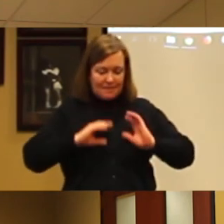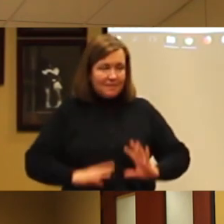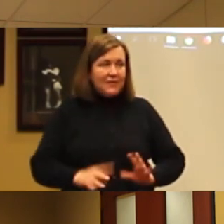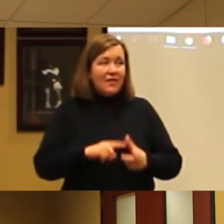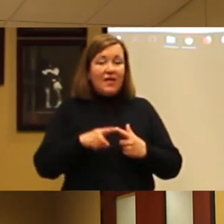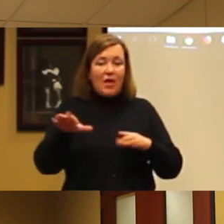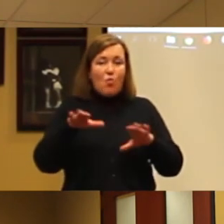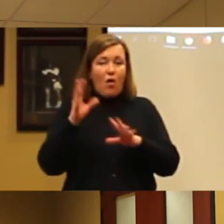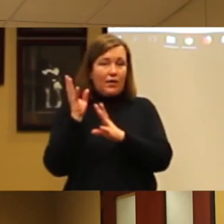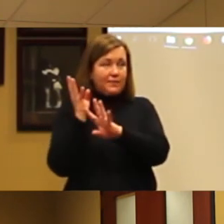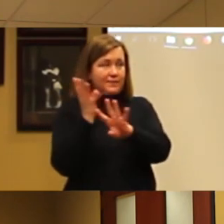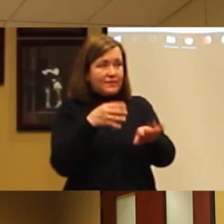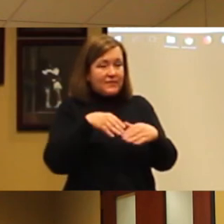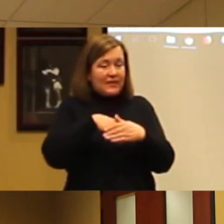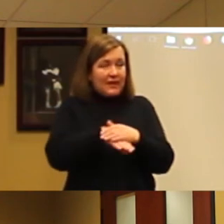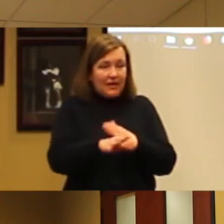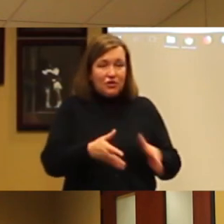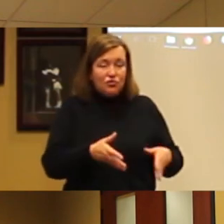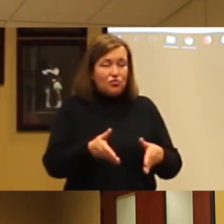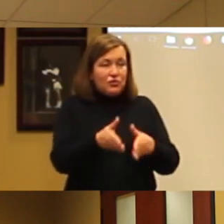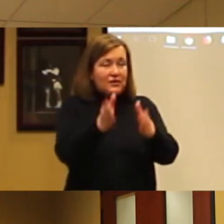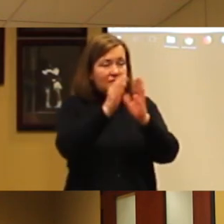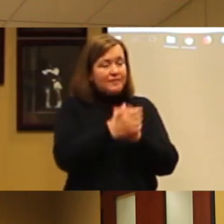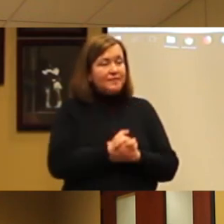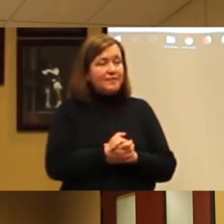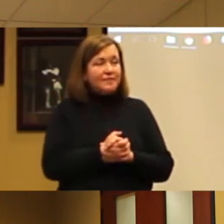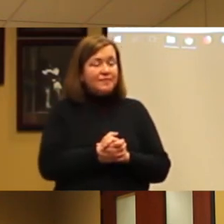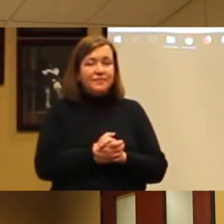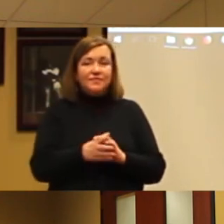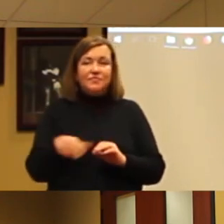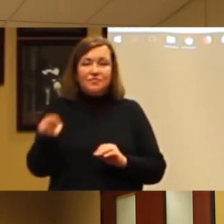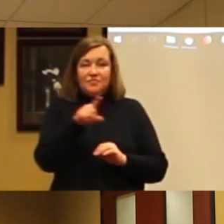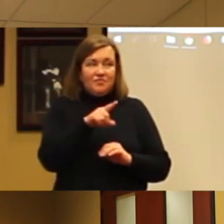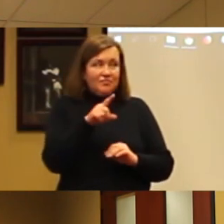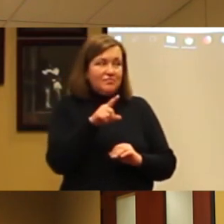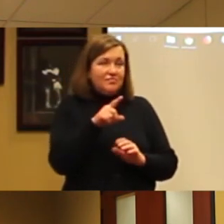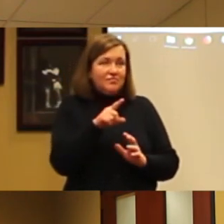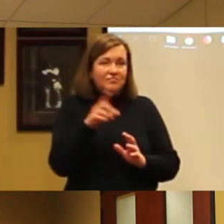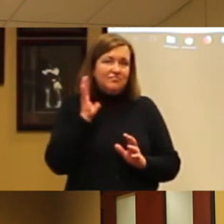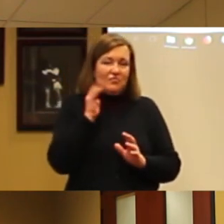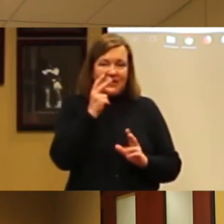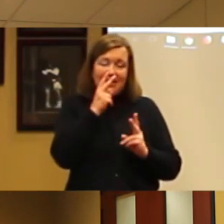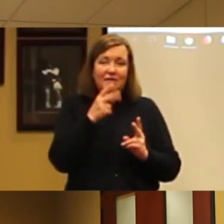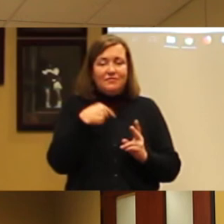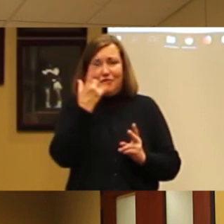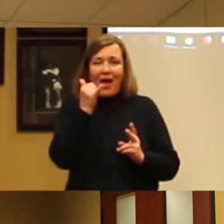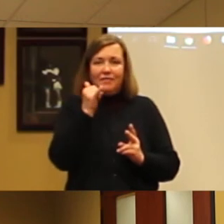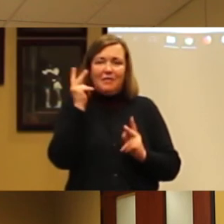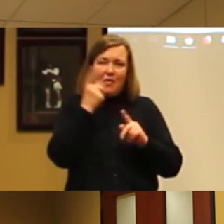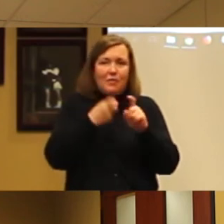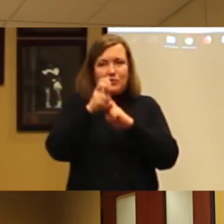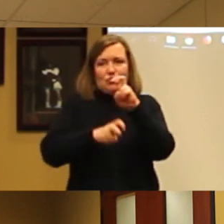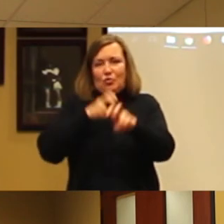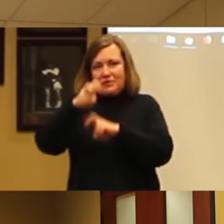walking into the streets, and you saw some, like, there were circus people, really, who were